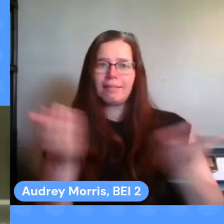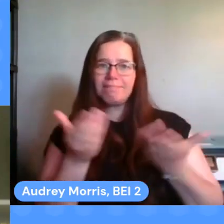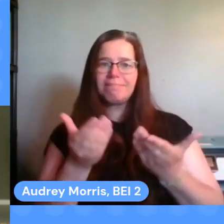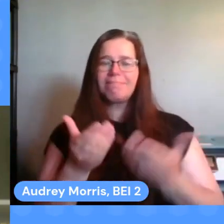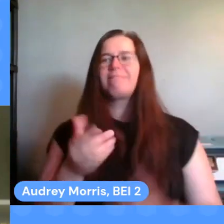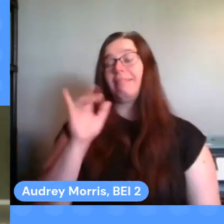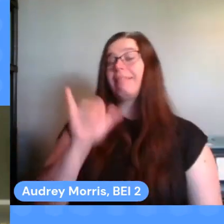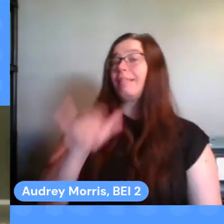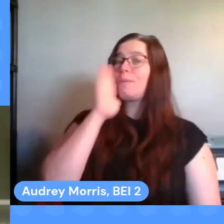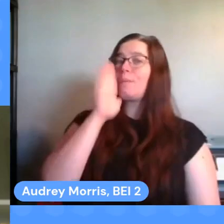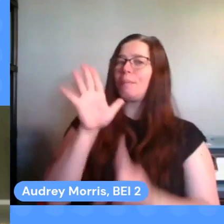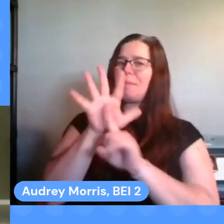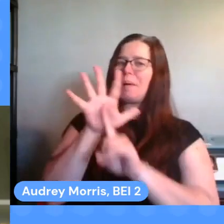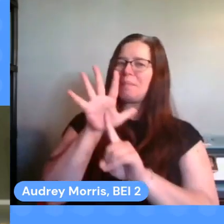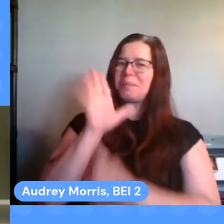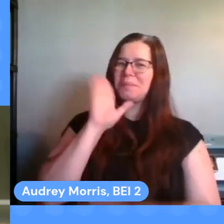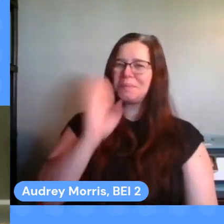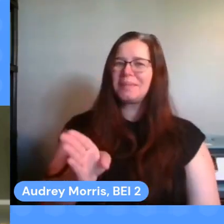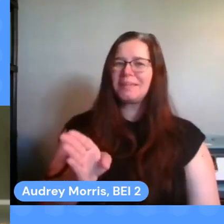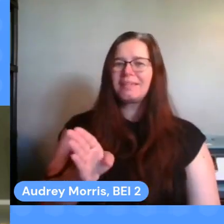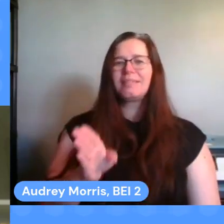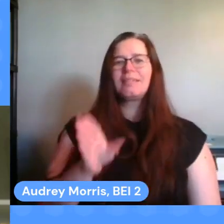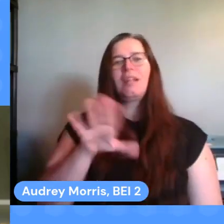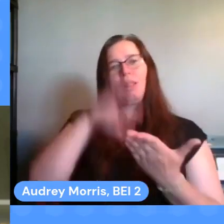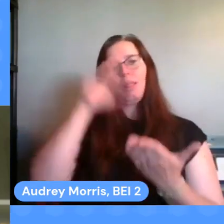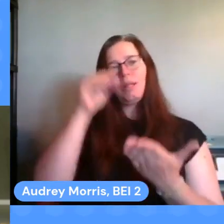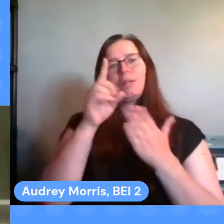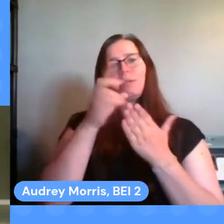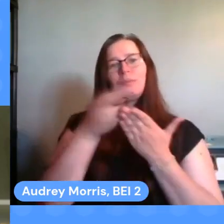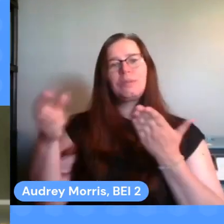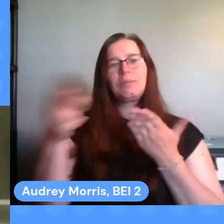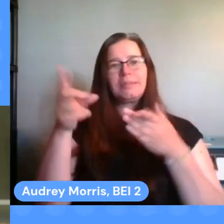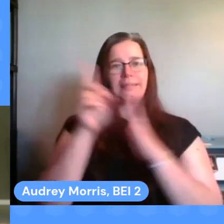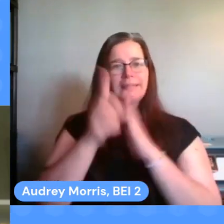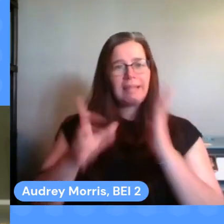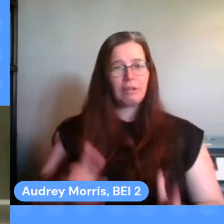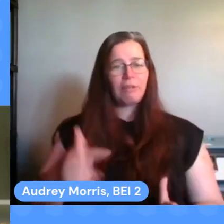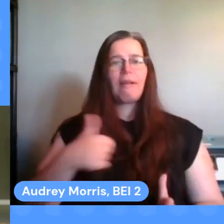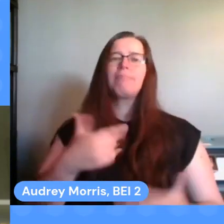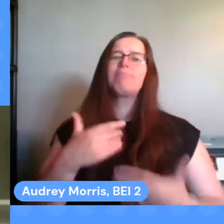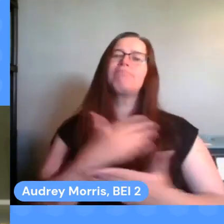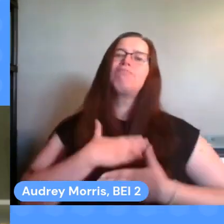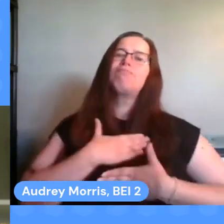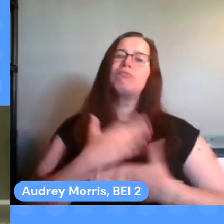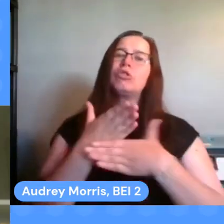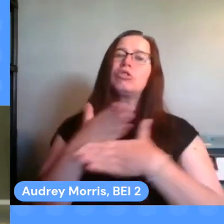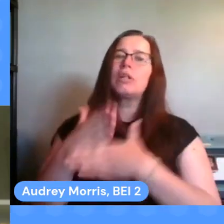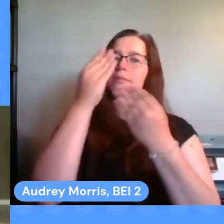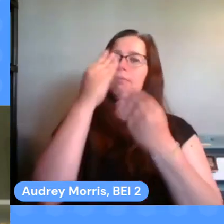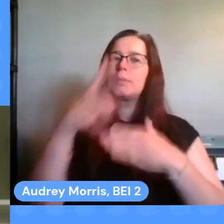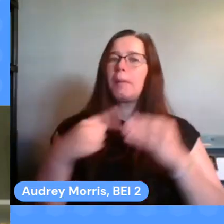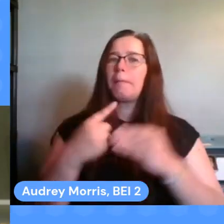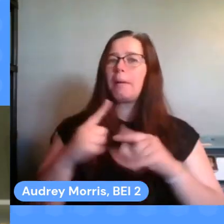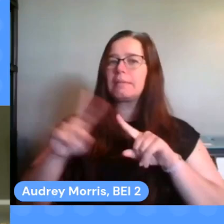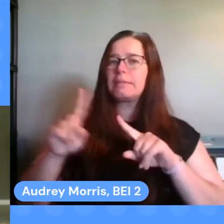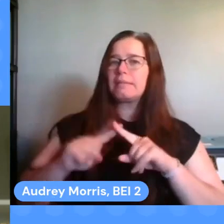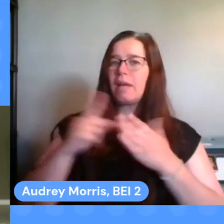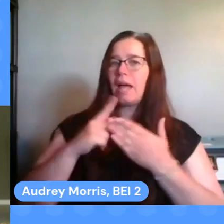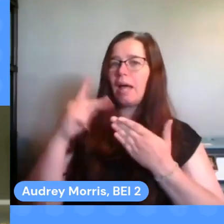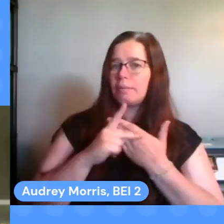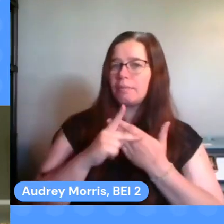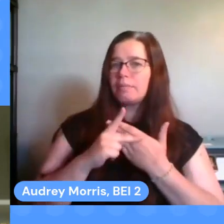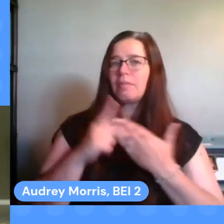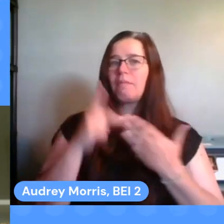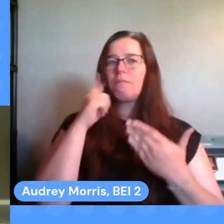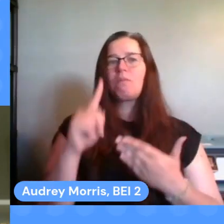popular segments. As a learning resource designer, I know I love to share information about the different applications of various Scratch